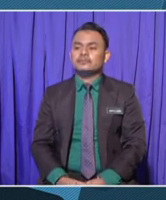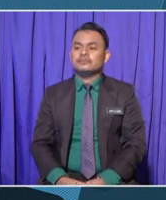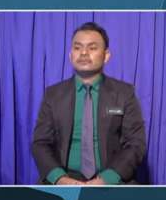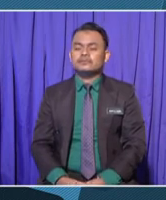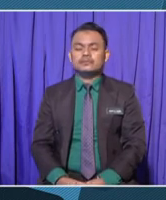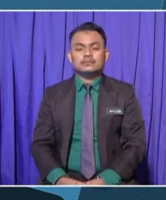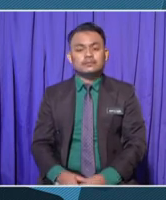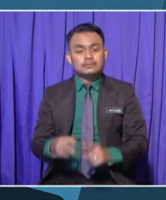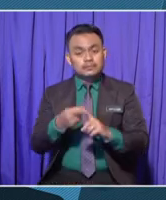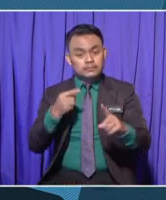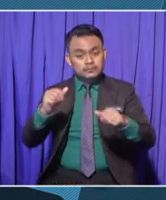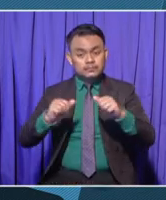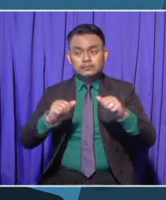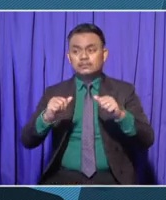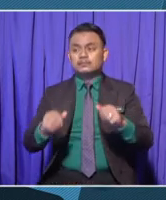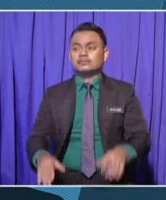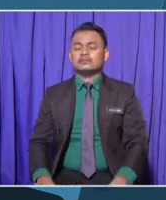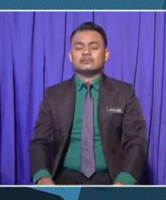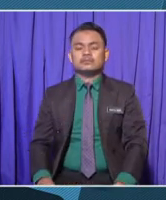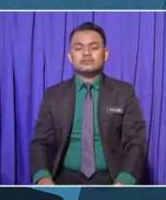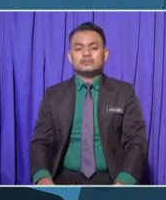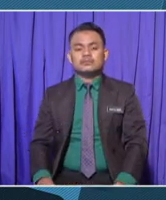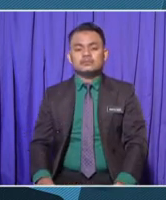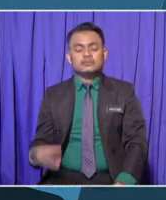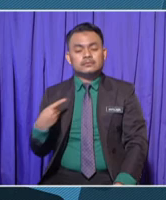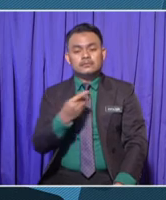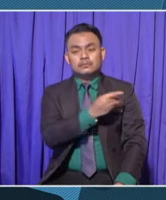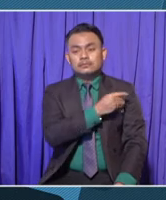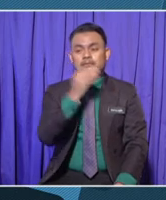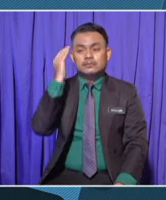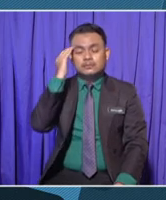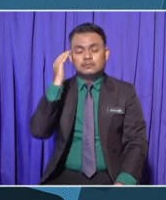From the experiment, we can conclude that